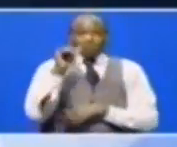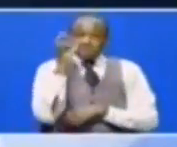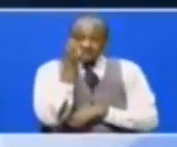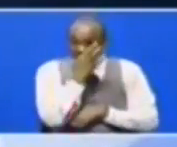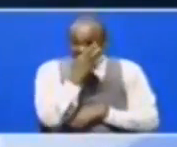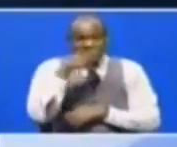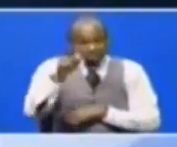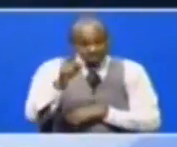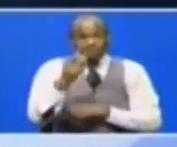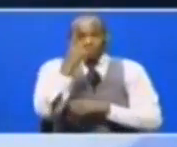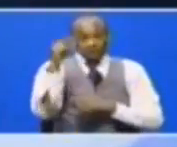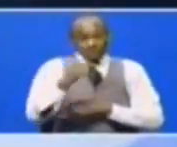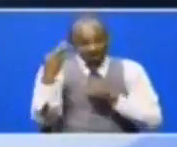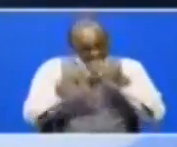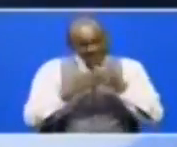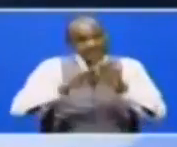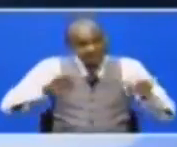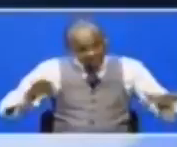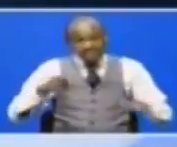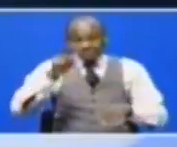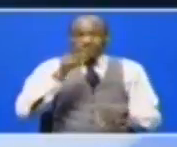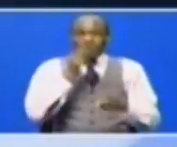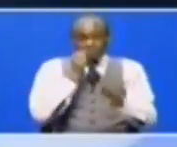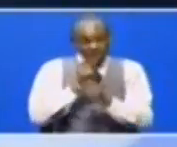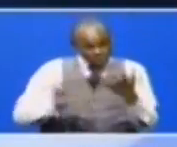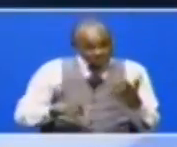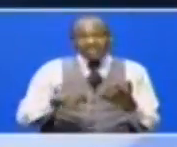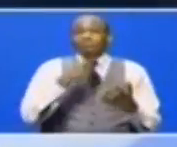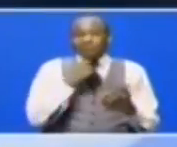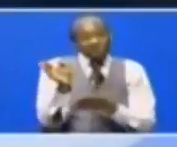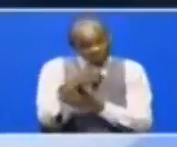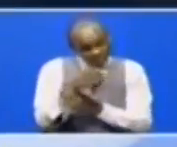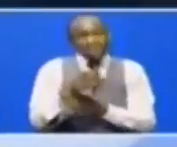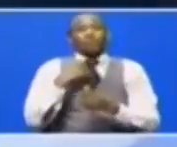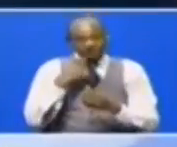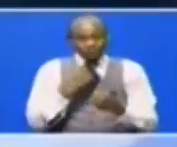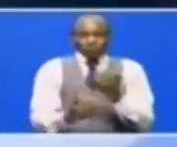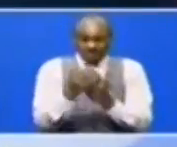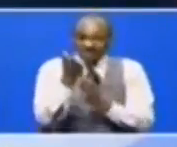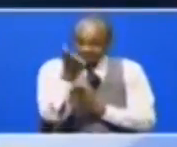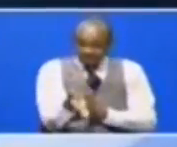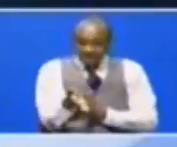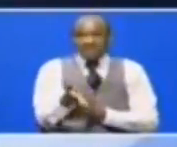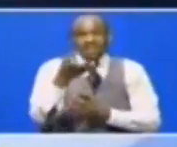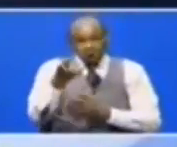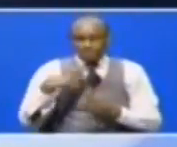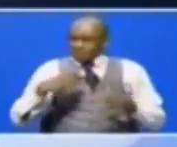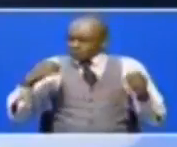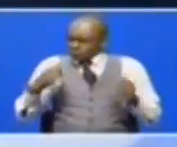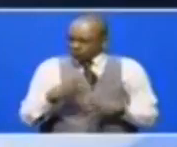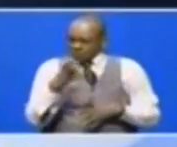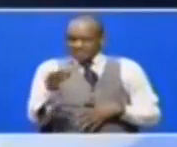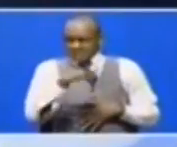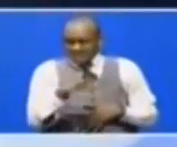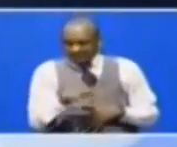an eighth of an acre of land and their desire to be in the fish supply chain, and that is causing a stir in the still